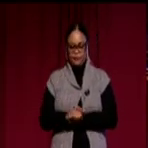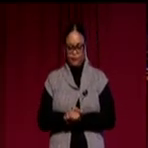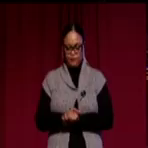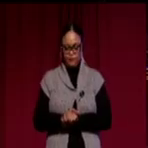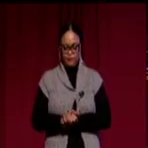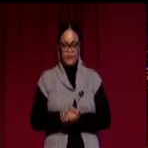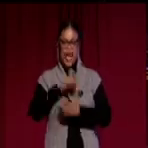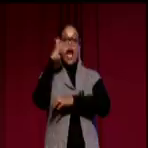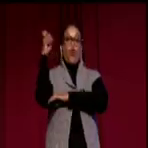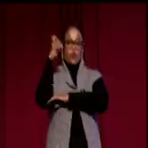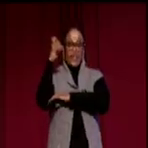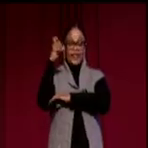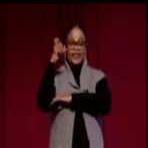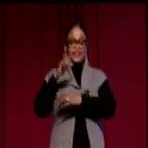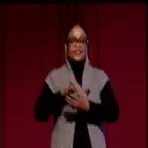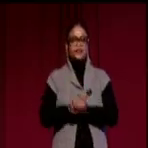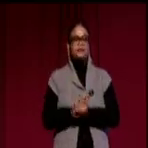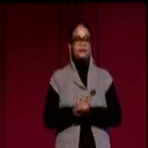Yeah.